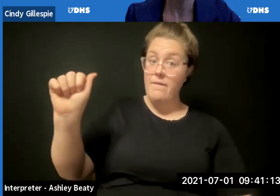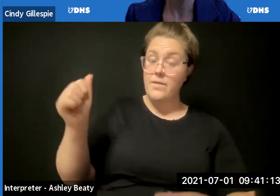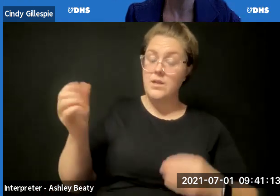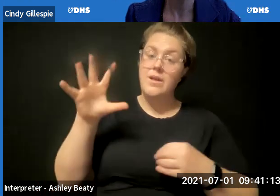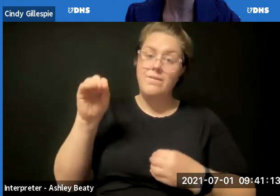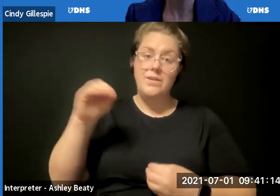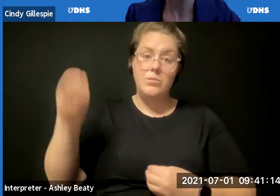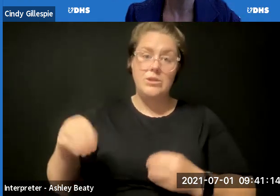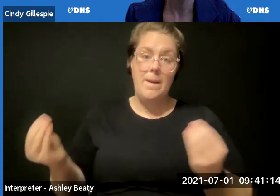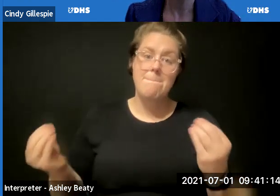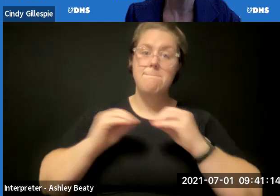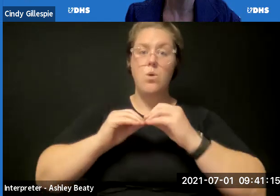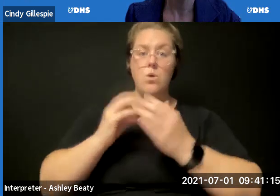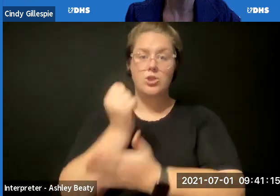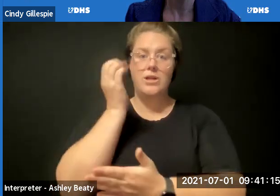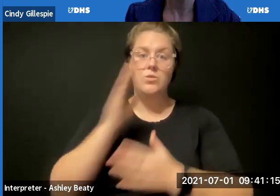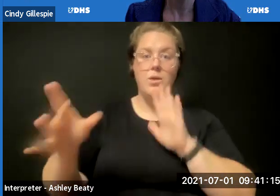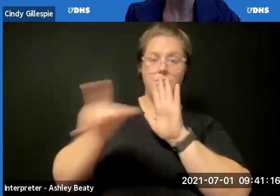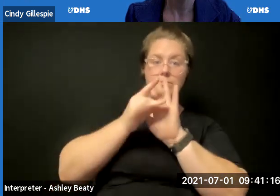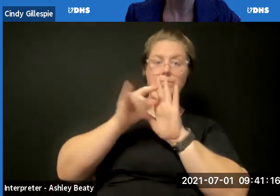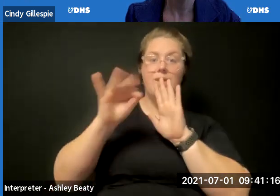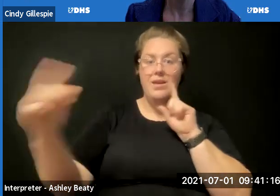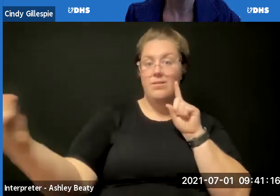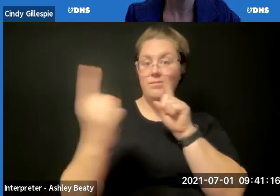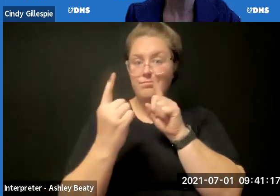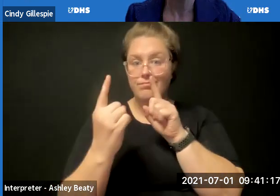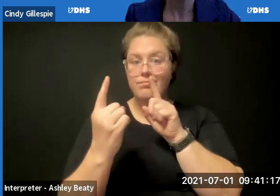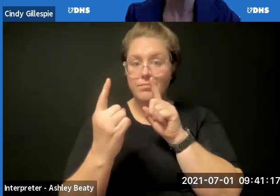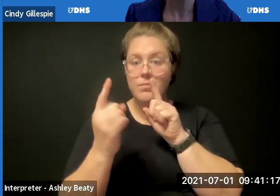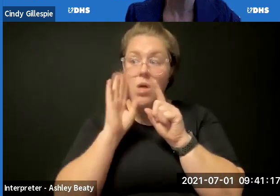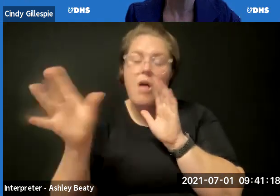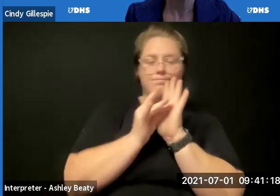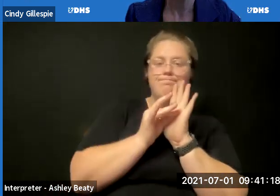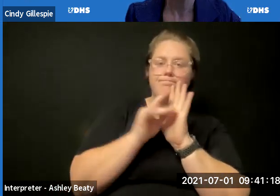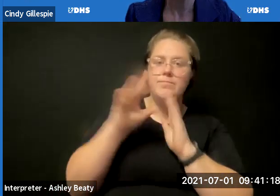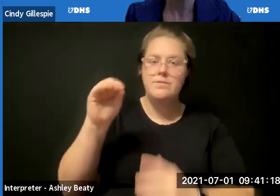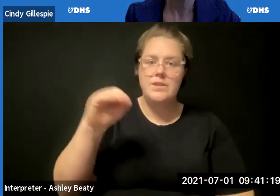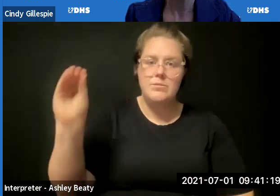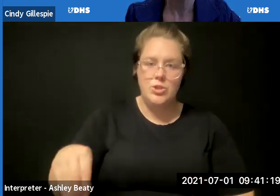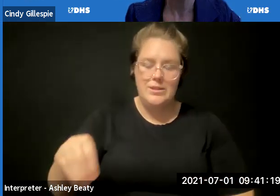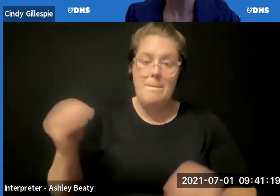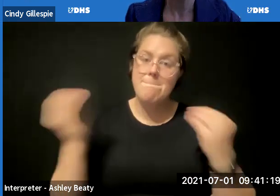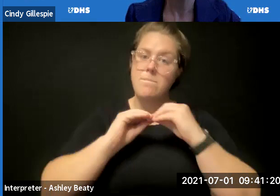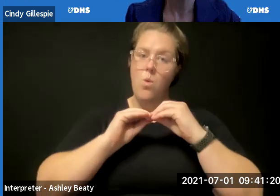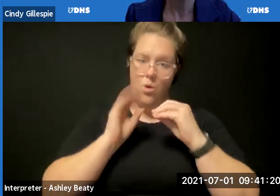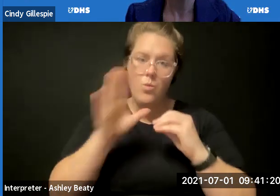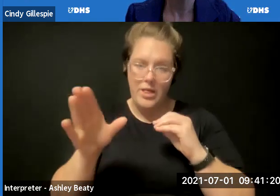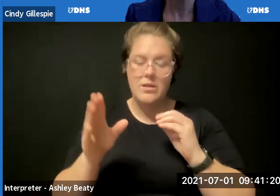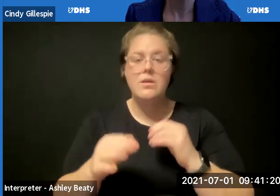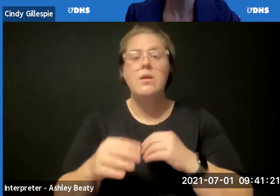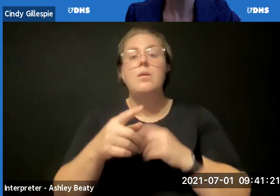you're exposed to it, and it's going to cause us a little bit of a more higher levels of illness. You're going to become a little more